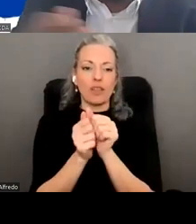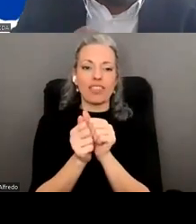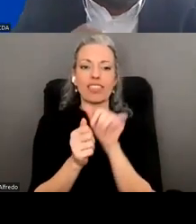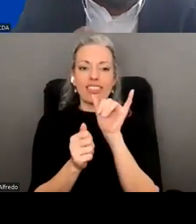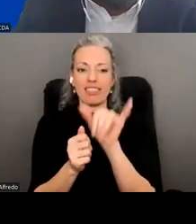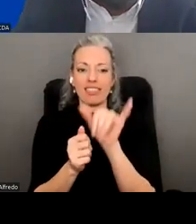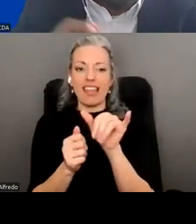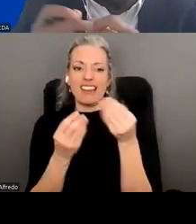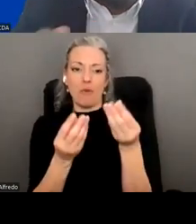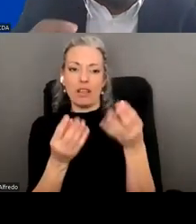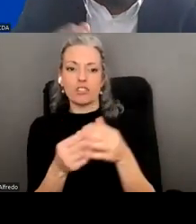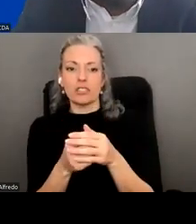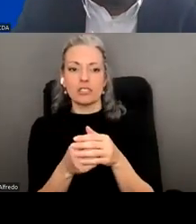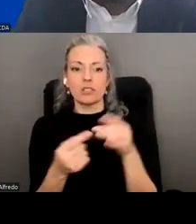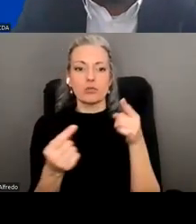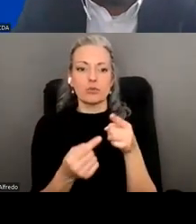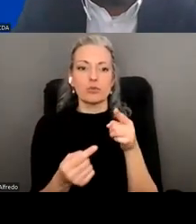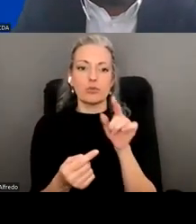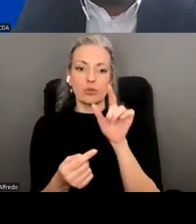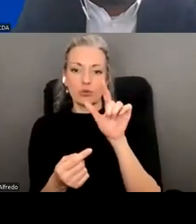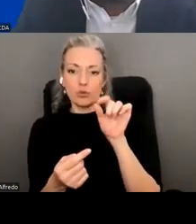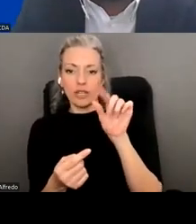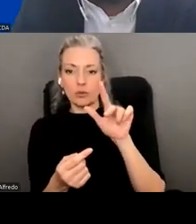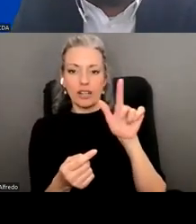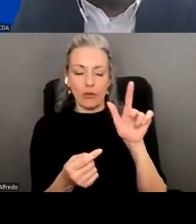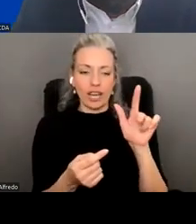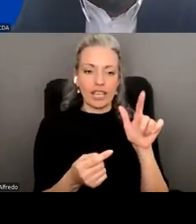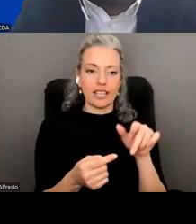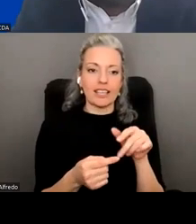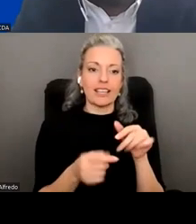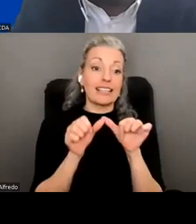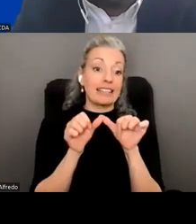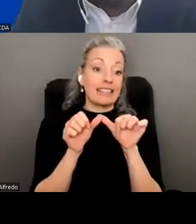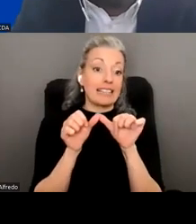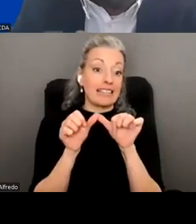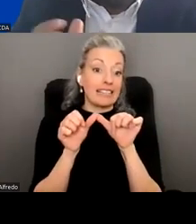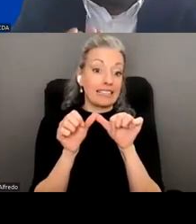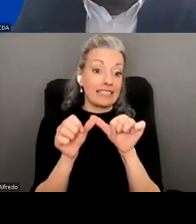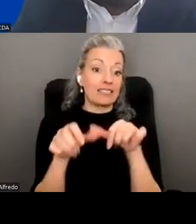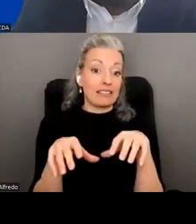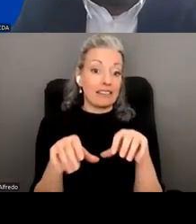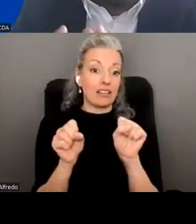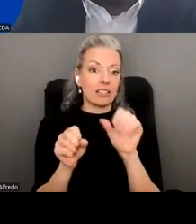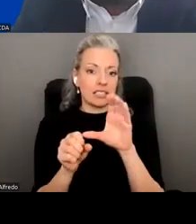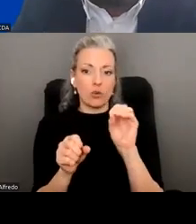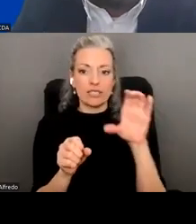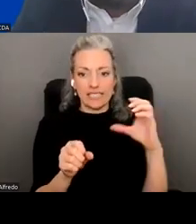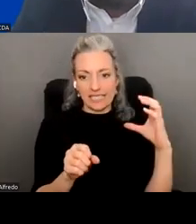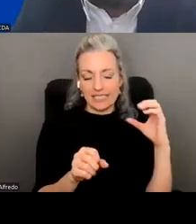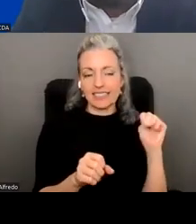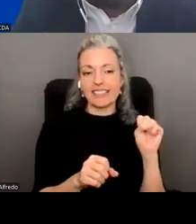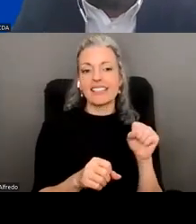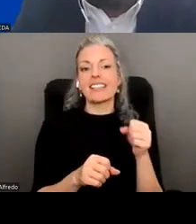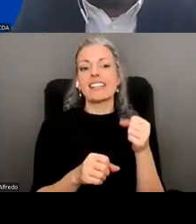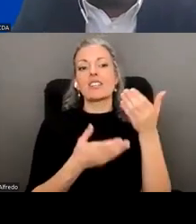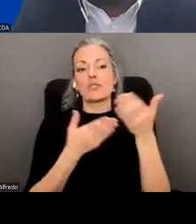to 2023. These data are reported to the state via continuums of care, or COCs. And COCs are homeless service coordination